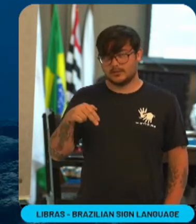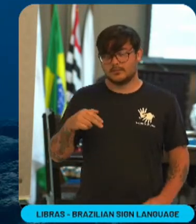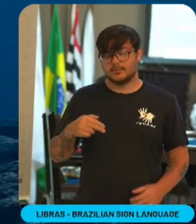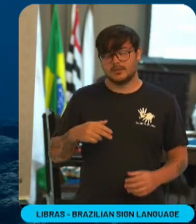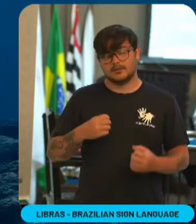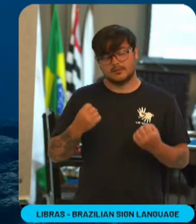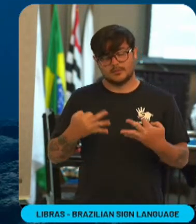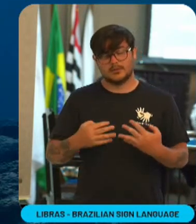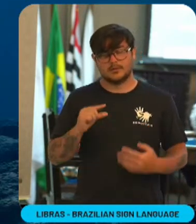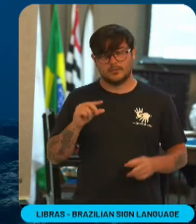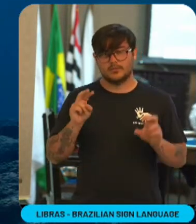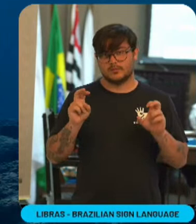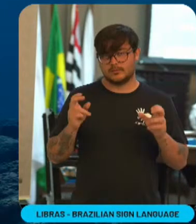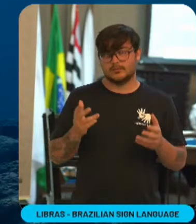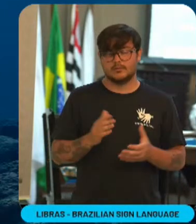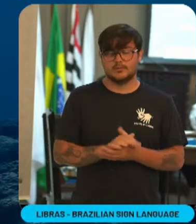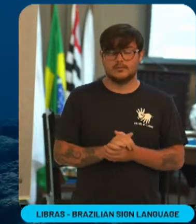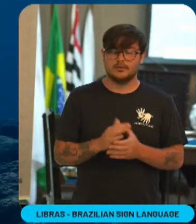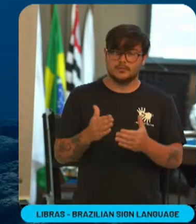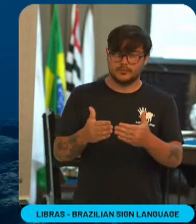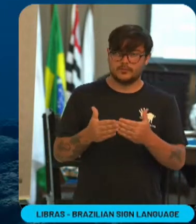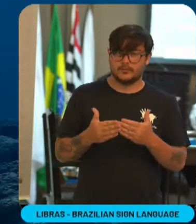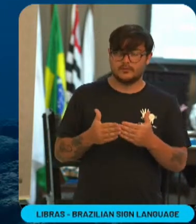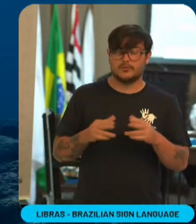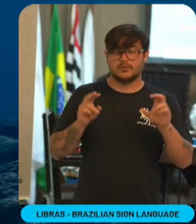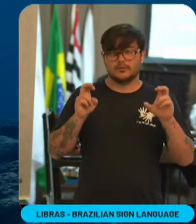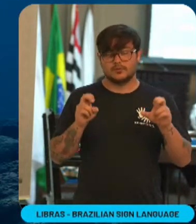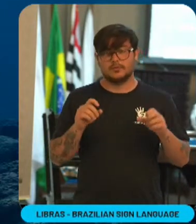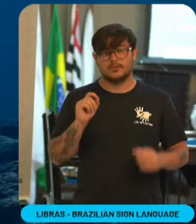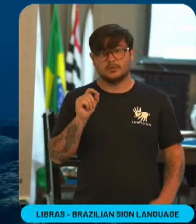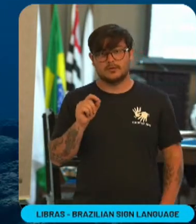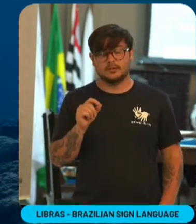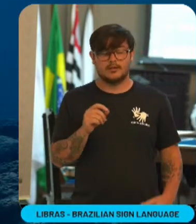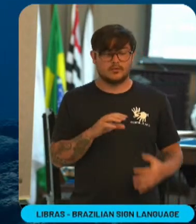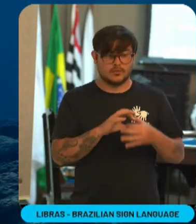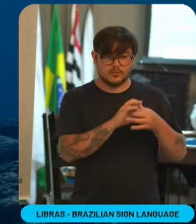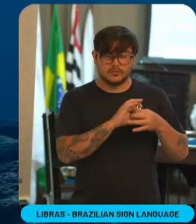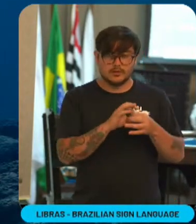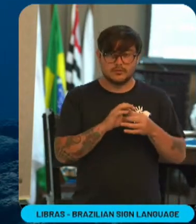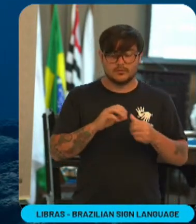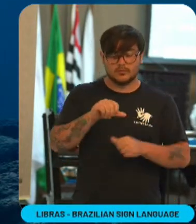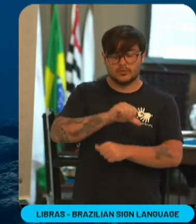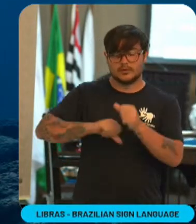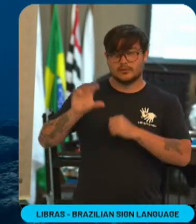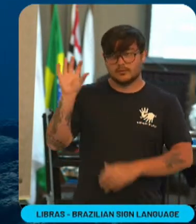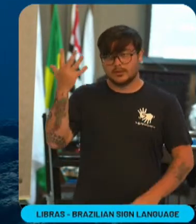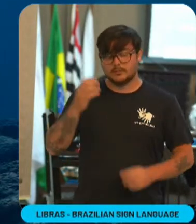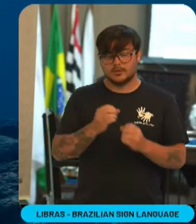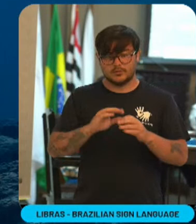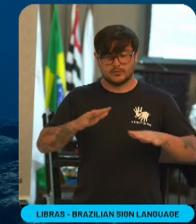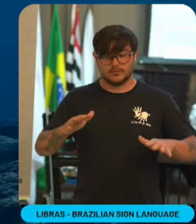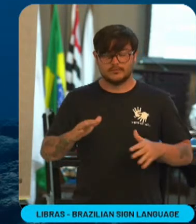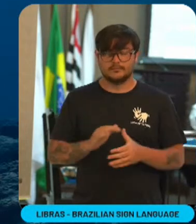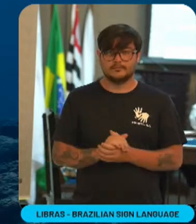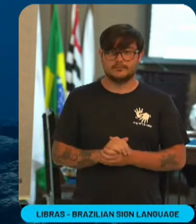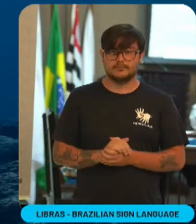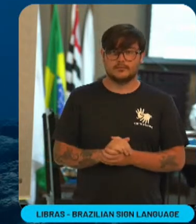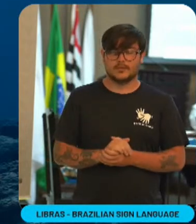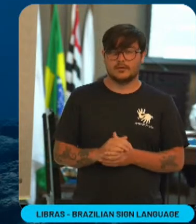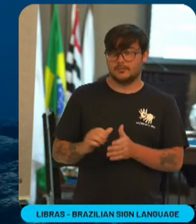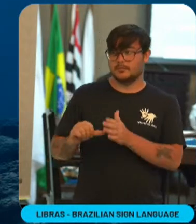sustainable ocean, maybe it's worth making this connection. So, William, would you please talk about the